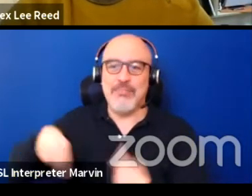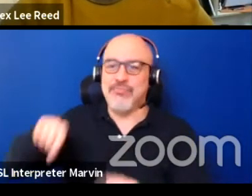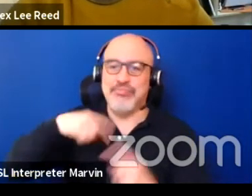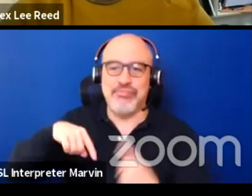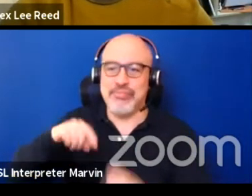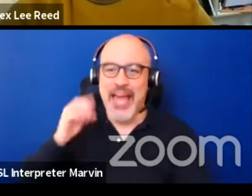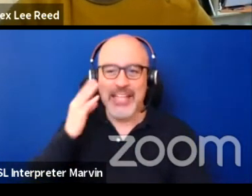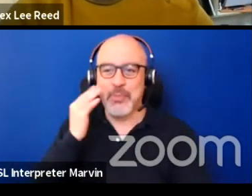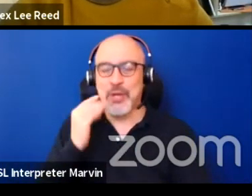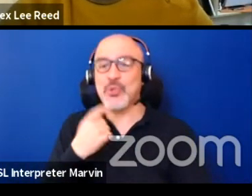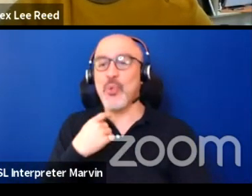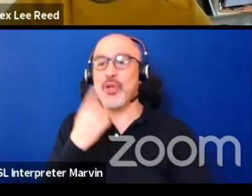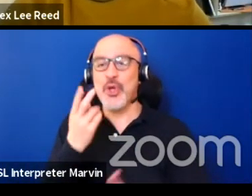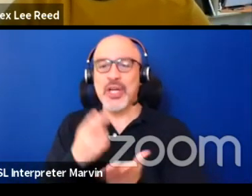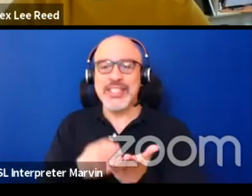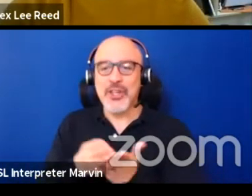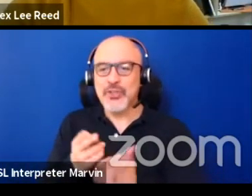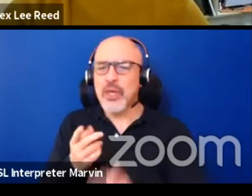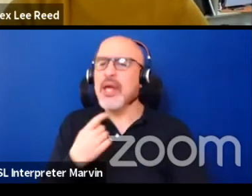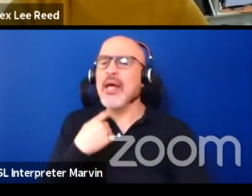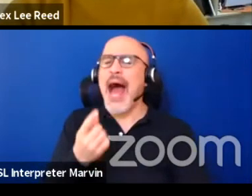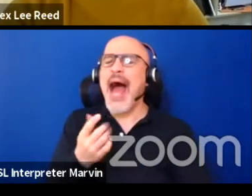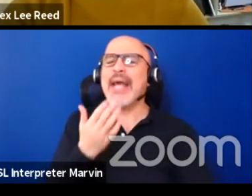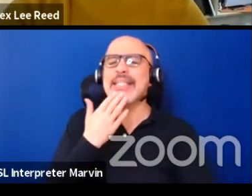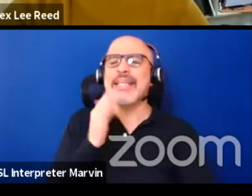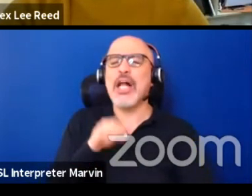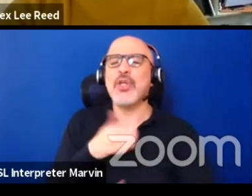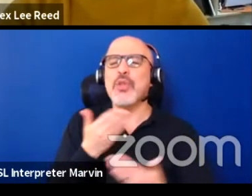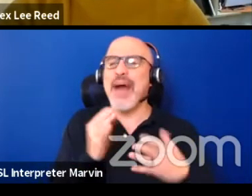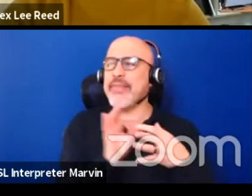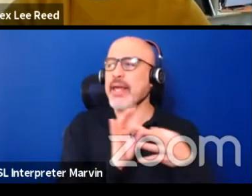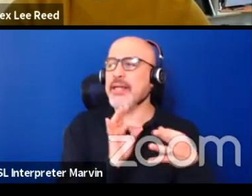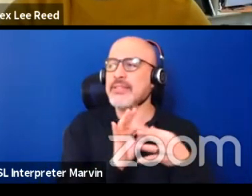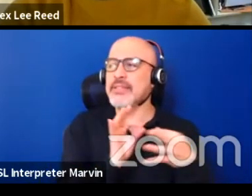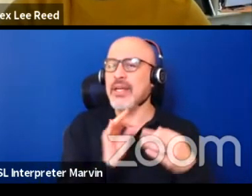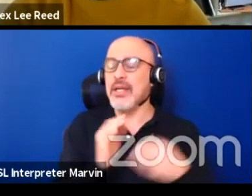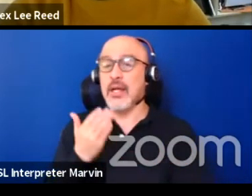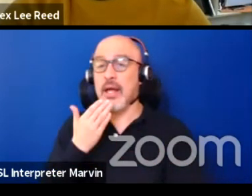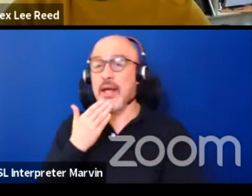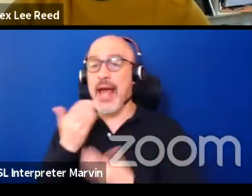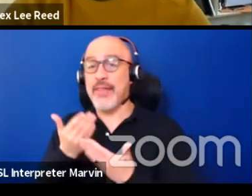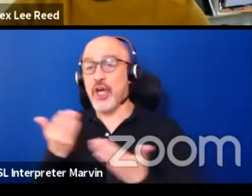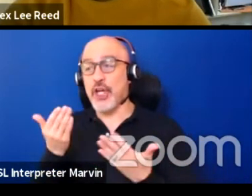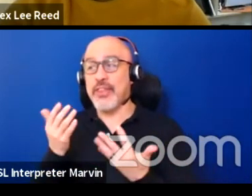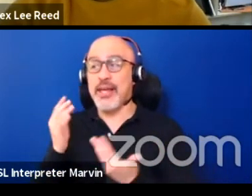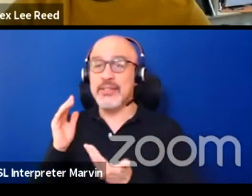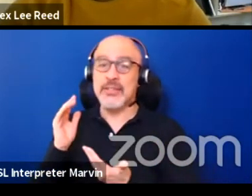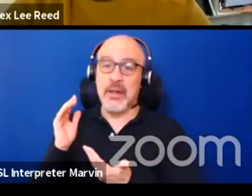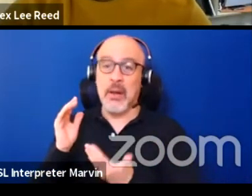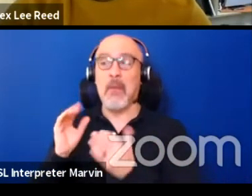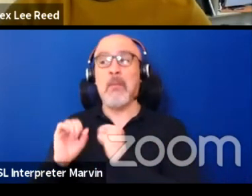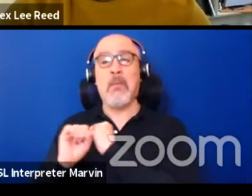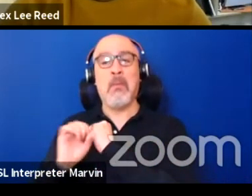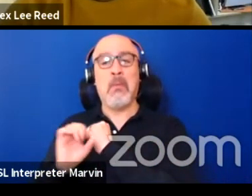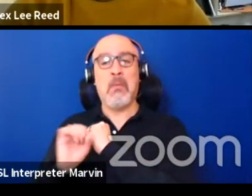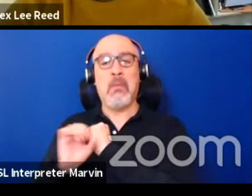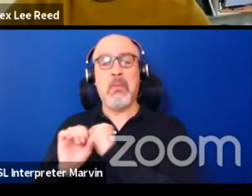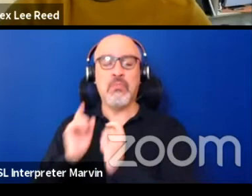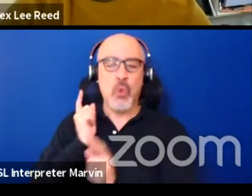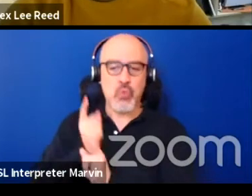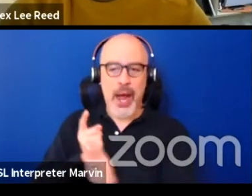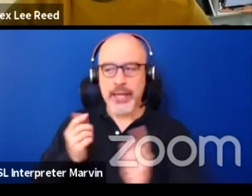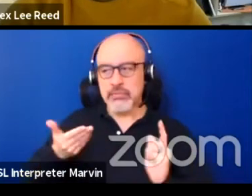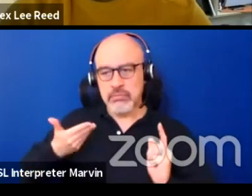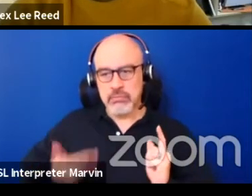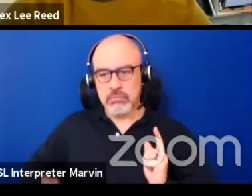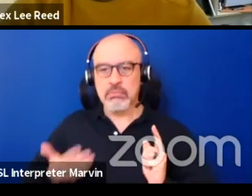truth. I could tell all the bad things because I can tell all the good things and promote an accurate depiction of my community